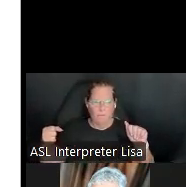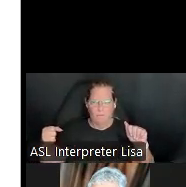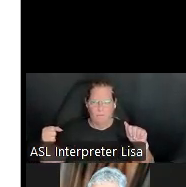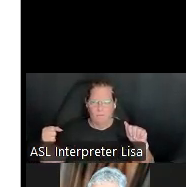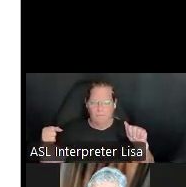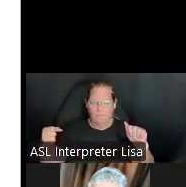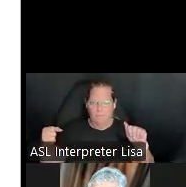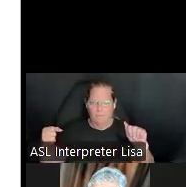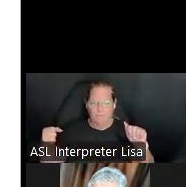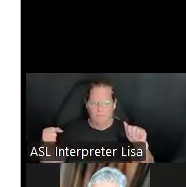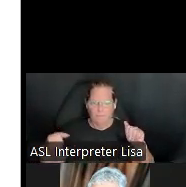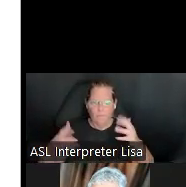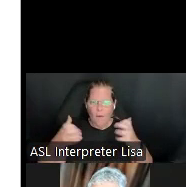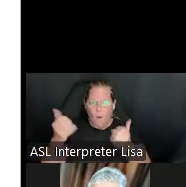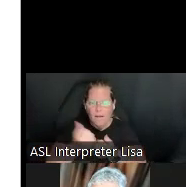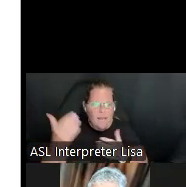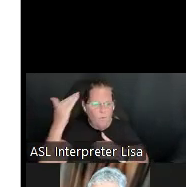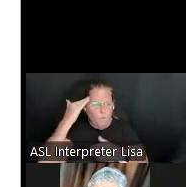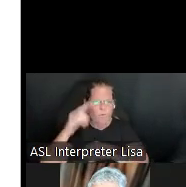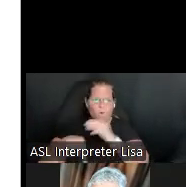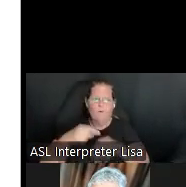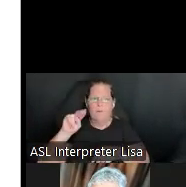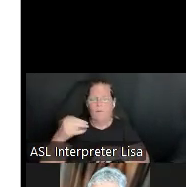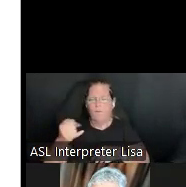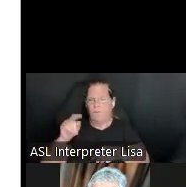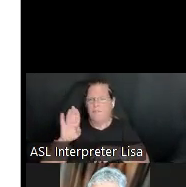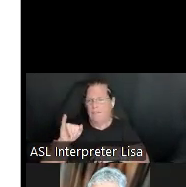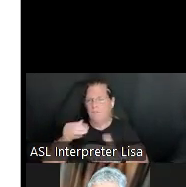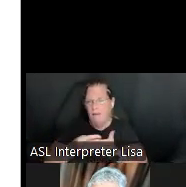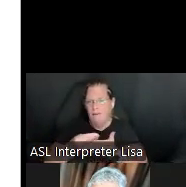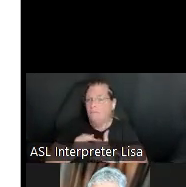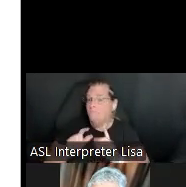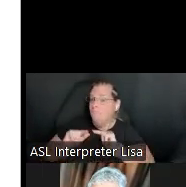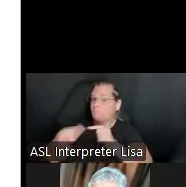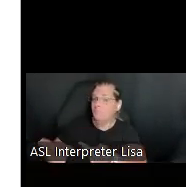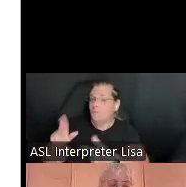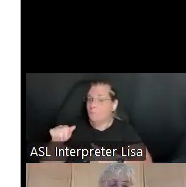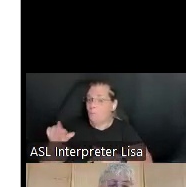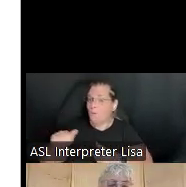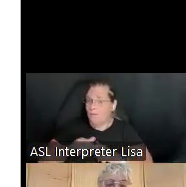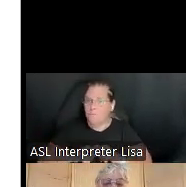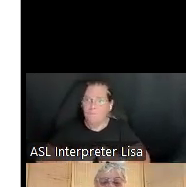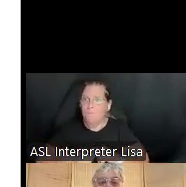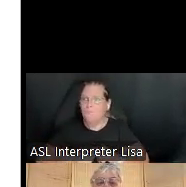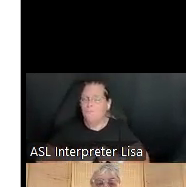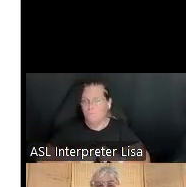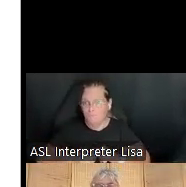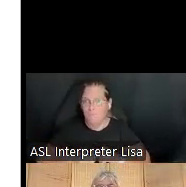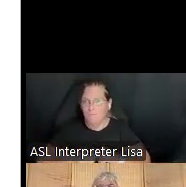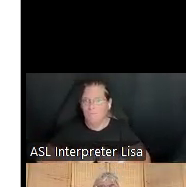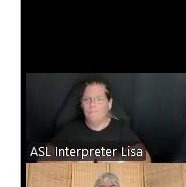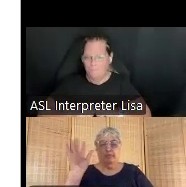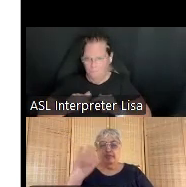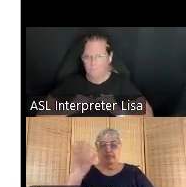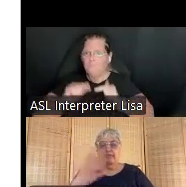everybody to know about the New Jersey TBI fund. Barbara, if you wanted to take it from. Sure. Thank you, Debbie. So